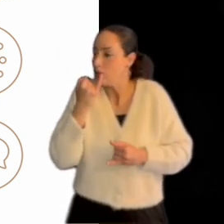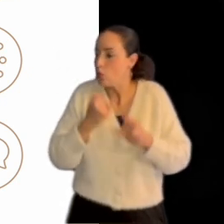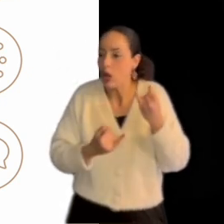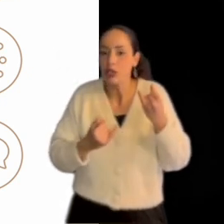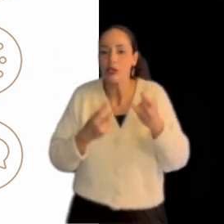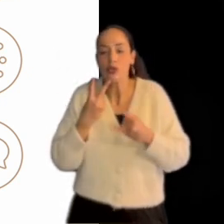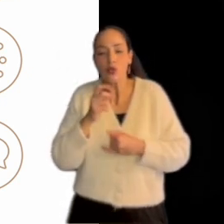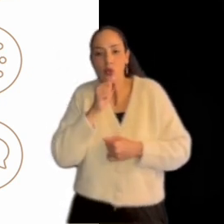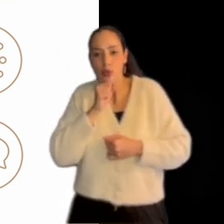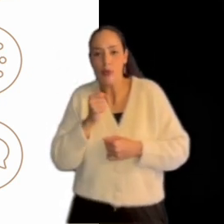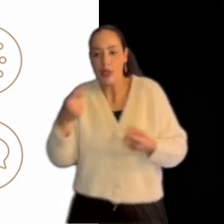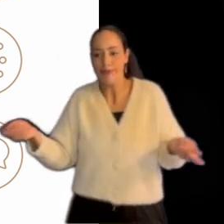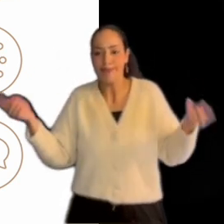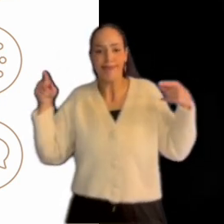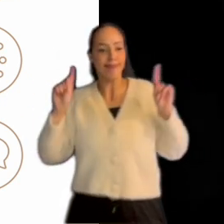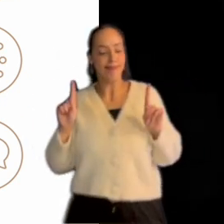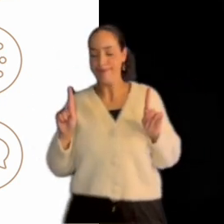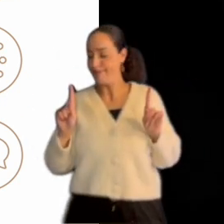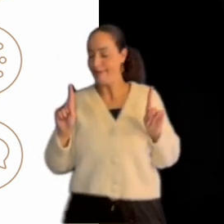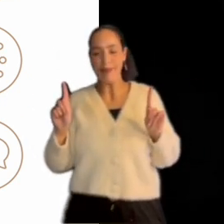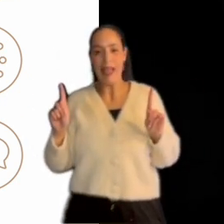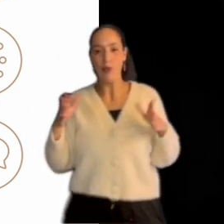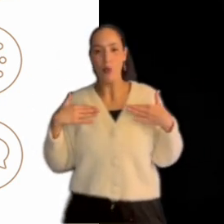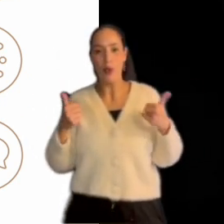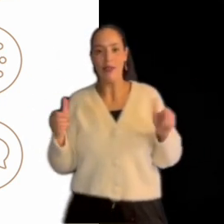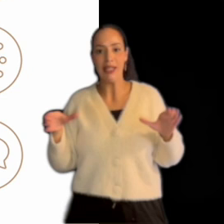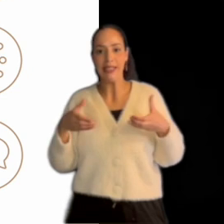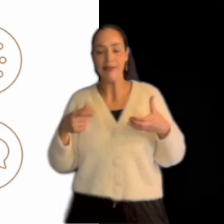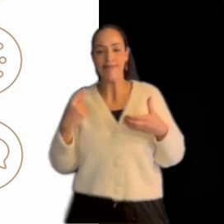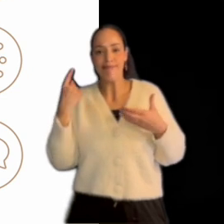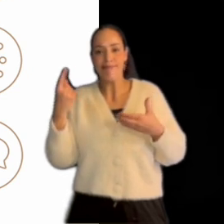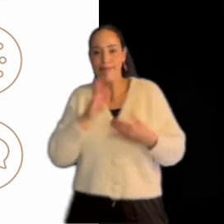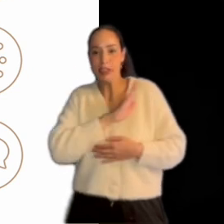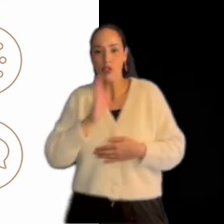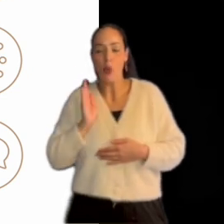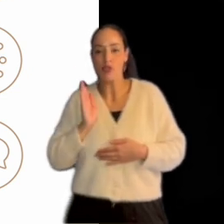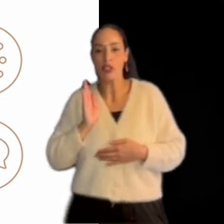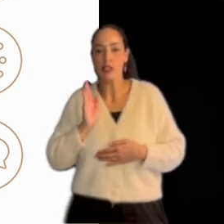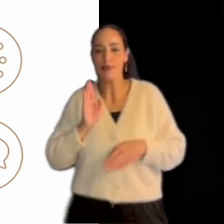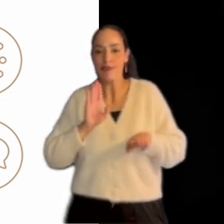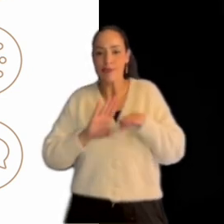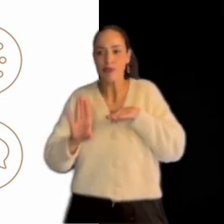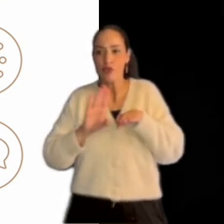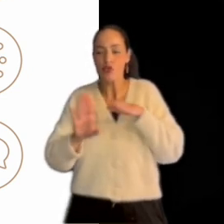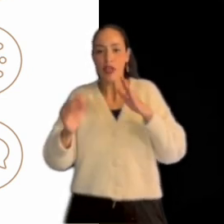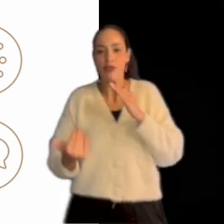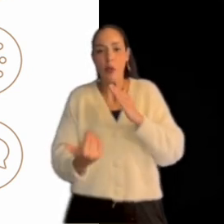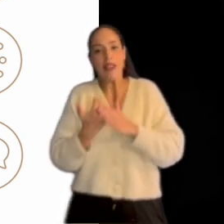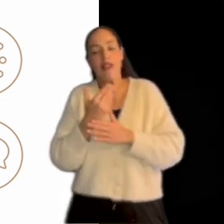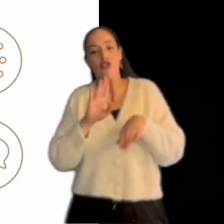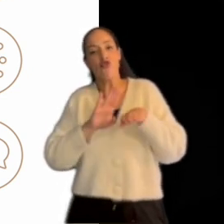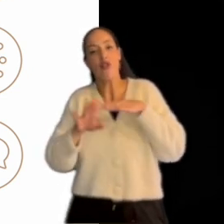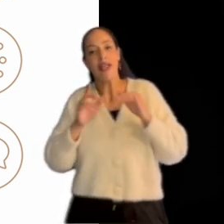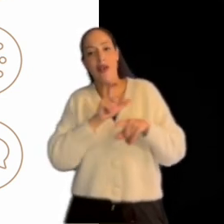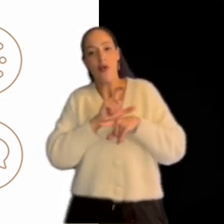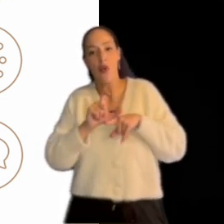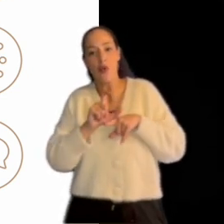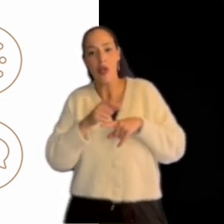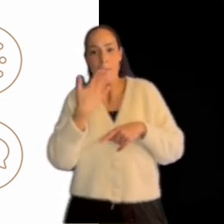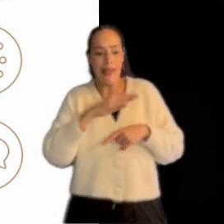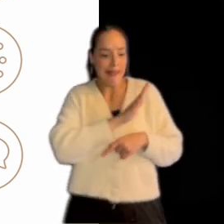training course to shift their attention from soldiering to welfare. They explained that they'd asked me to join them because they did not know the right thing to